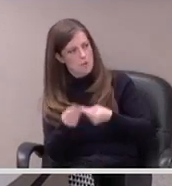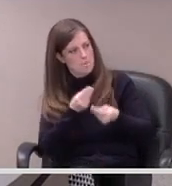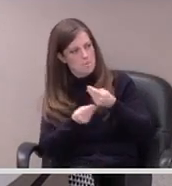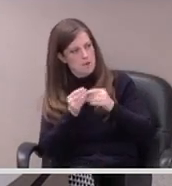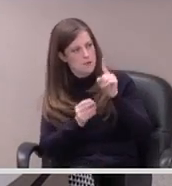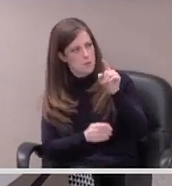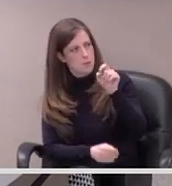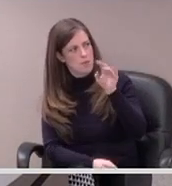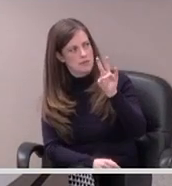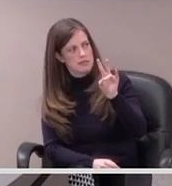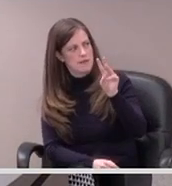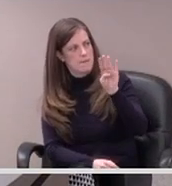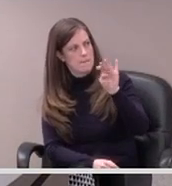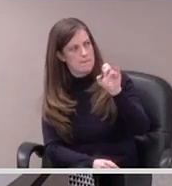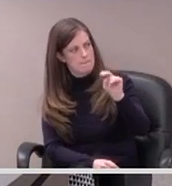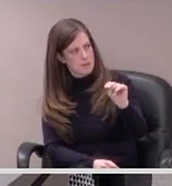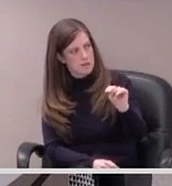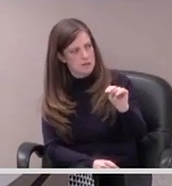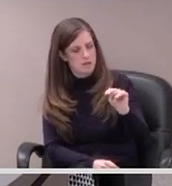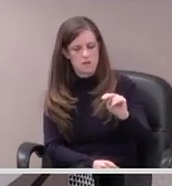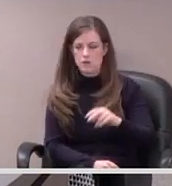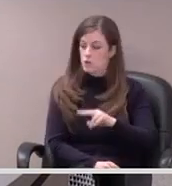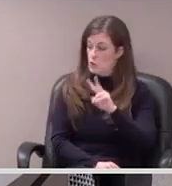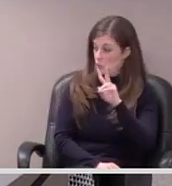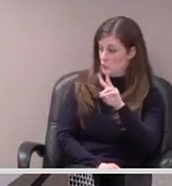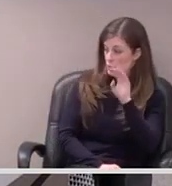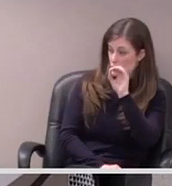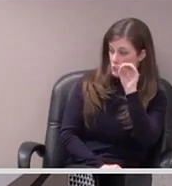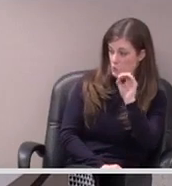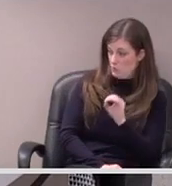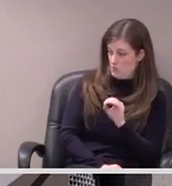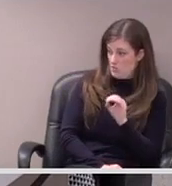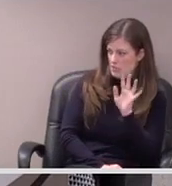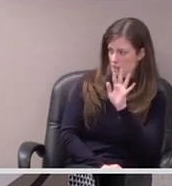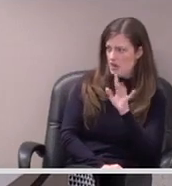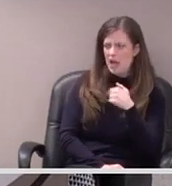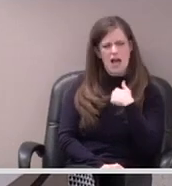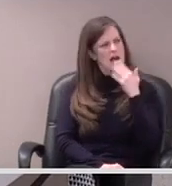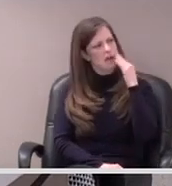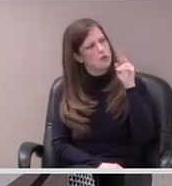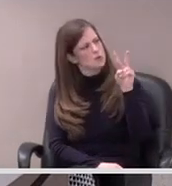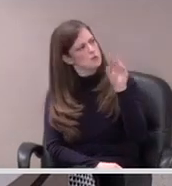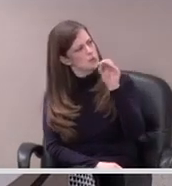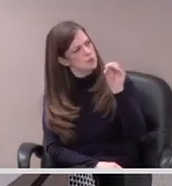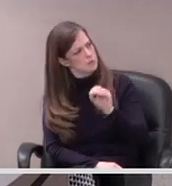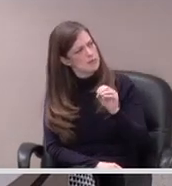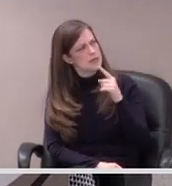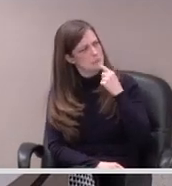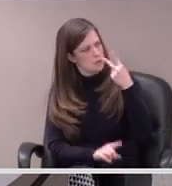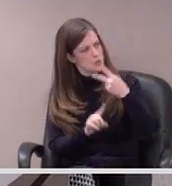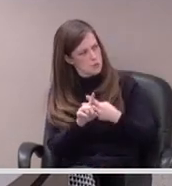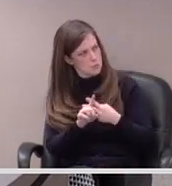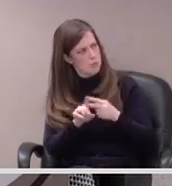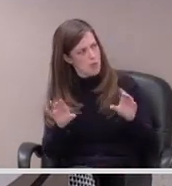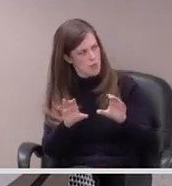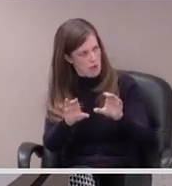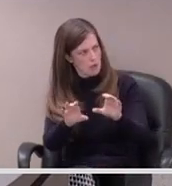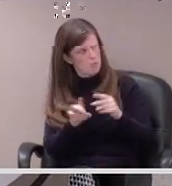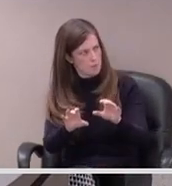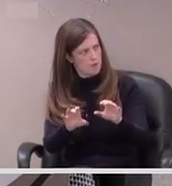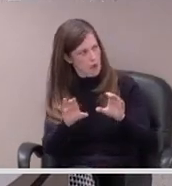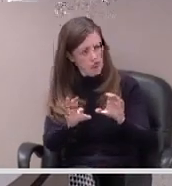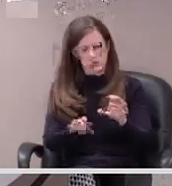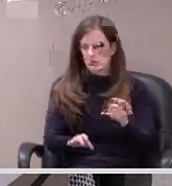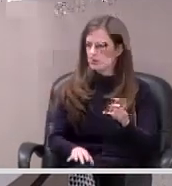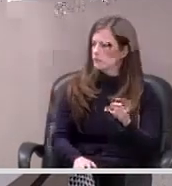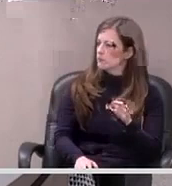$1.7 billion? A 2% is around... I know it's 2%, but two-month yeah. operating. Two-month operating would be